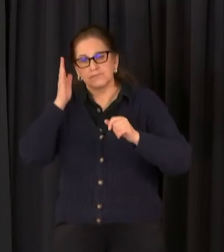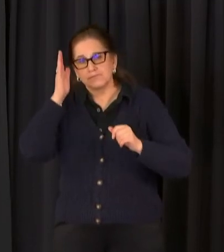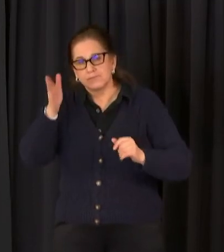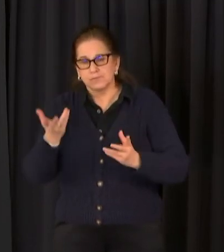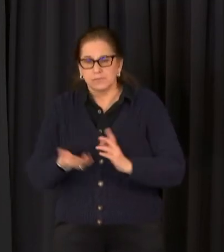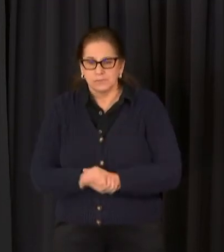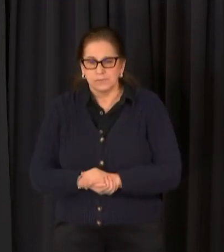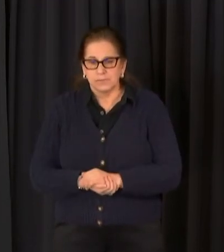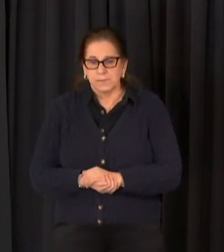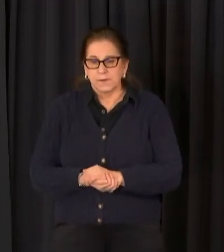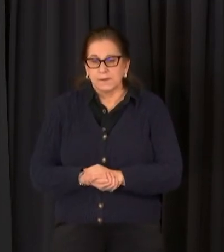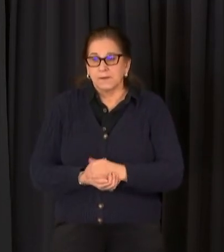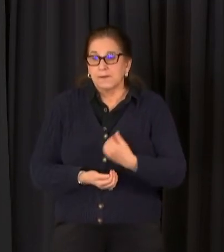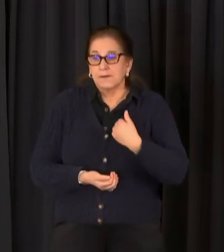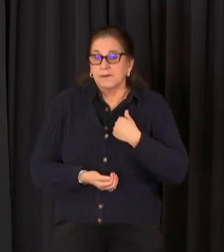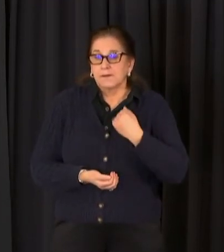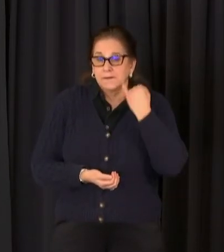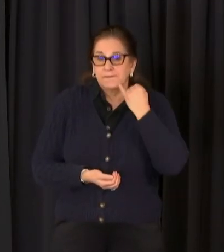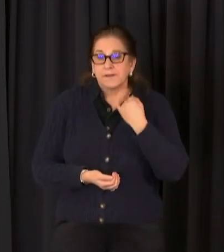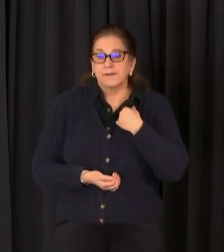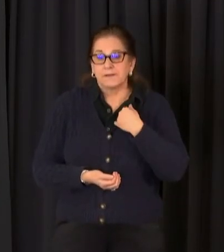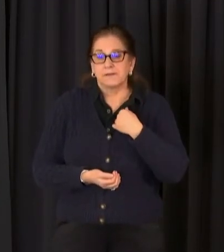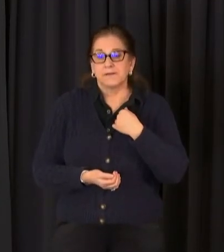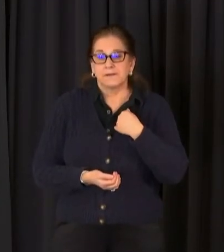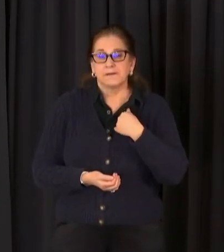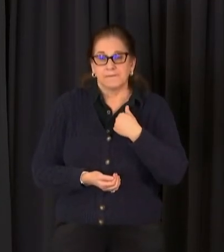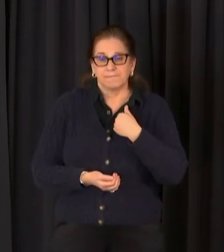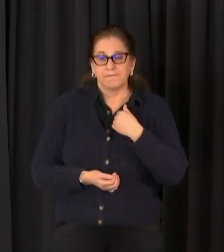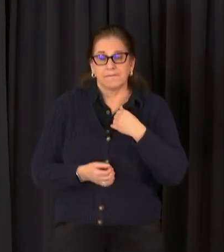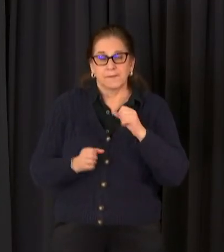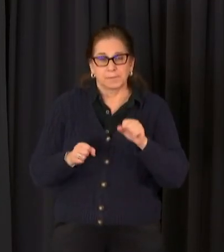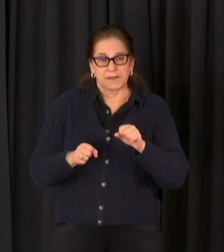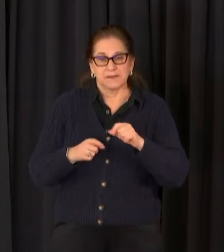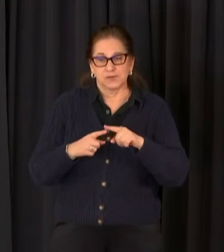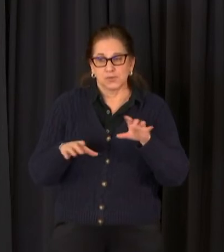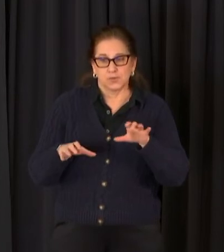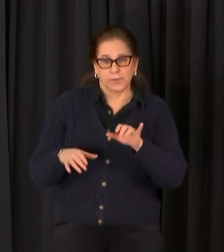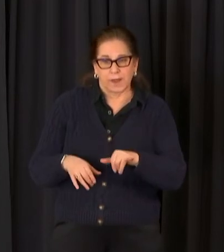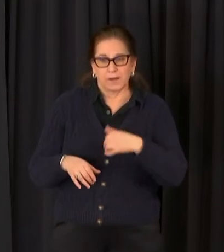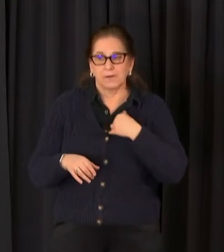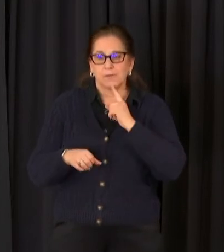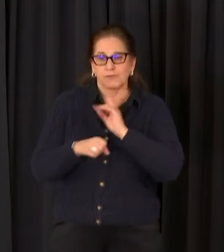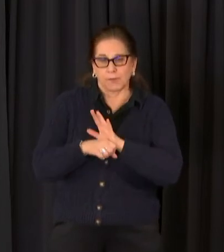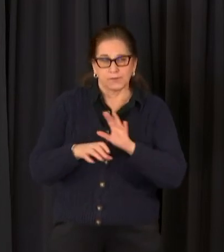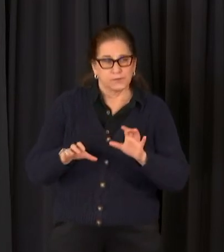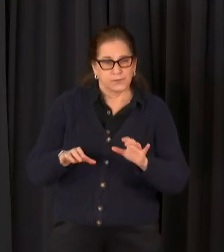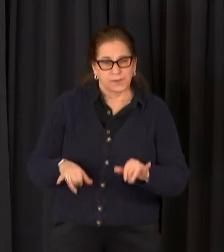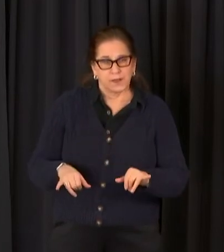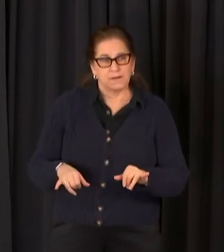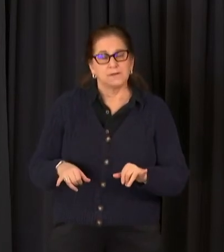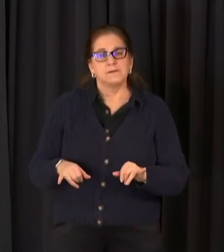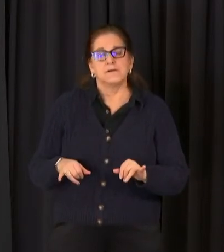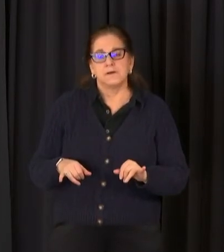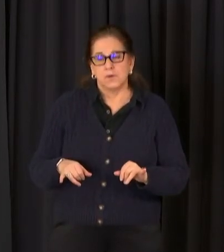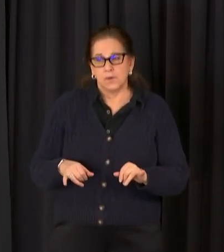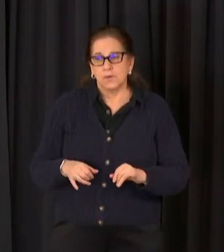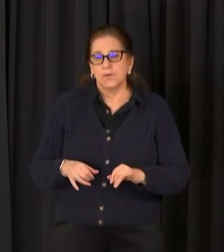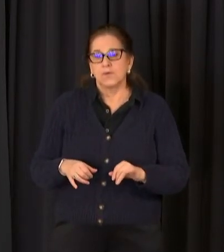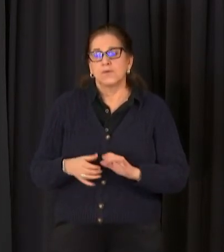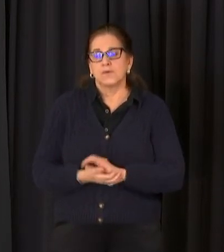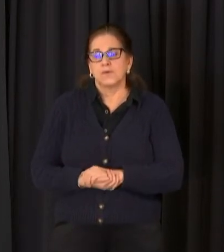one promises to do that, I want to learn a little bit more about it, and I am certainly